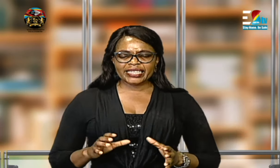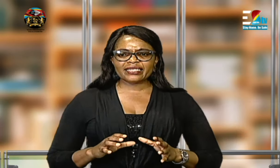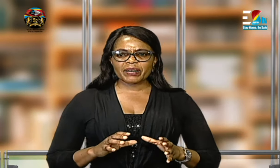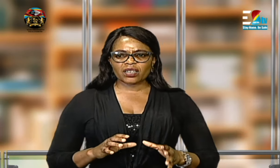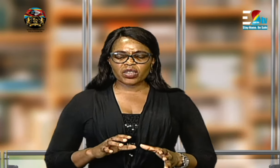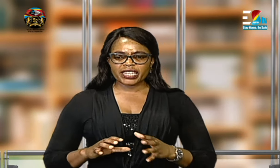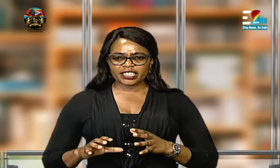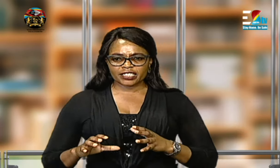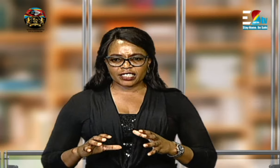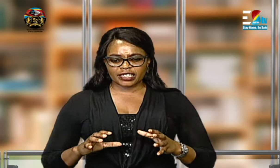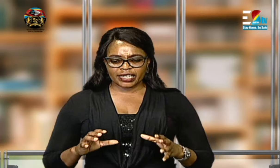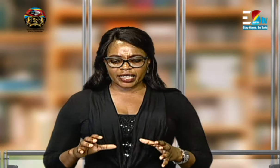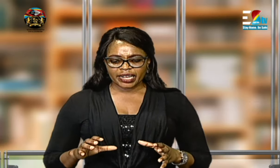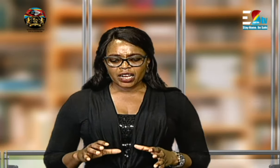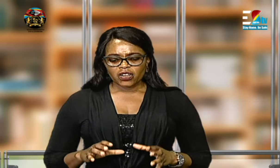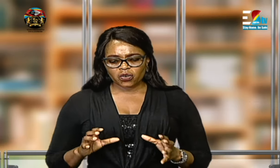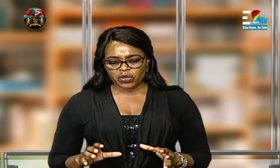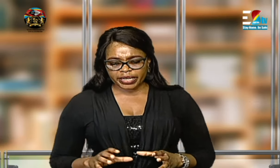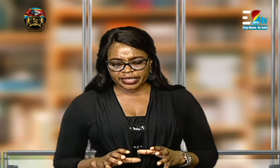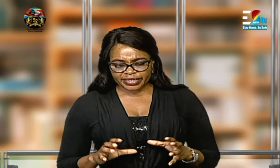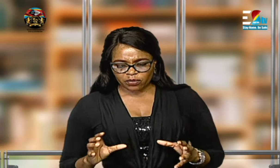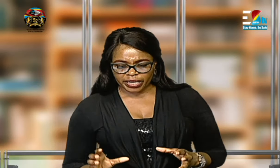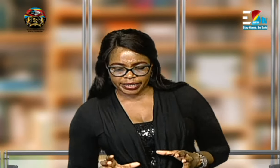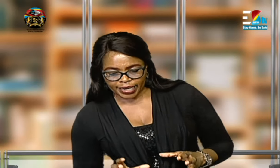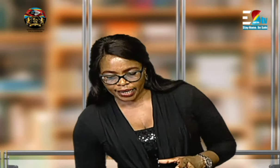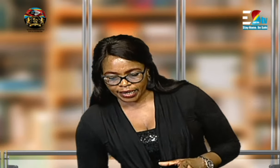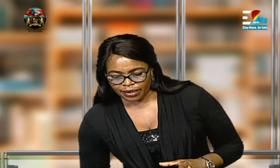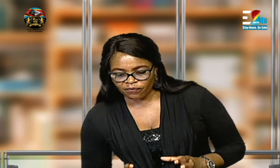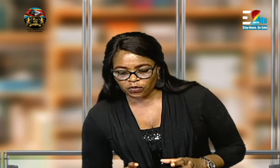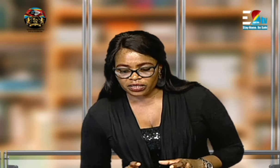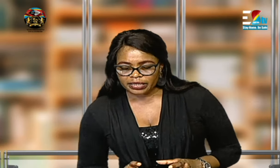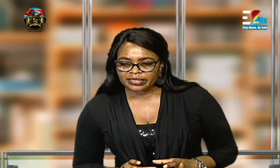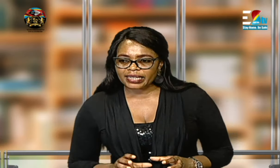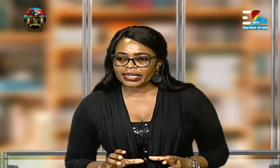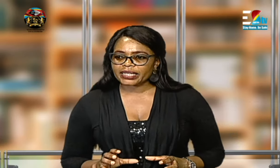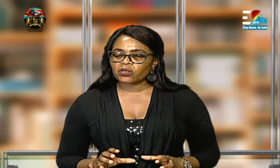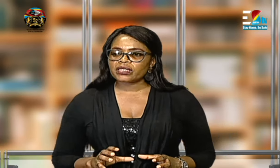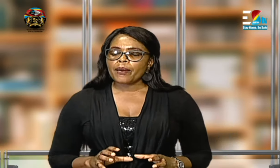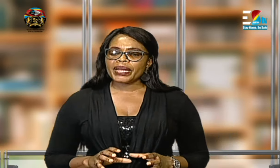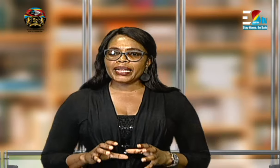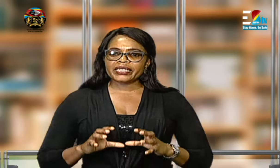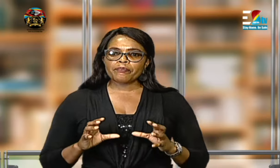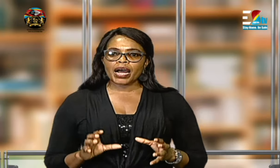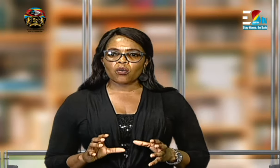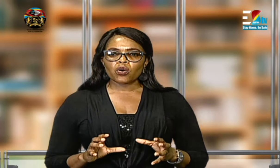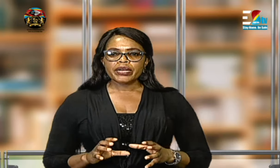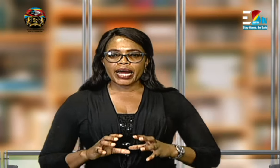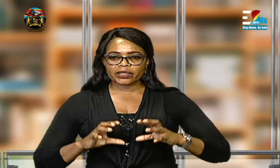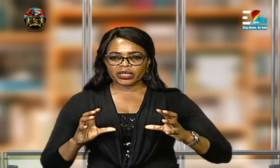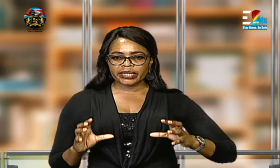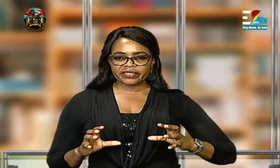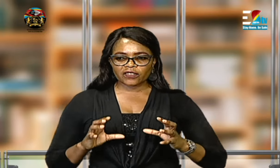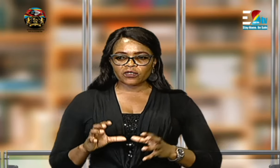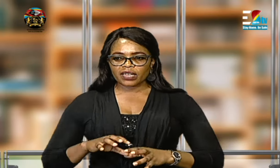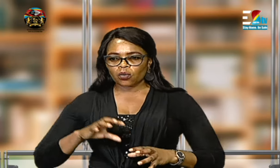sibonakale indzaba yakho ingashiyi ilenga lokunye ke lesingakungeta la mfundzi singangeta ukuthi phela letimphawu